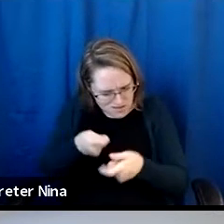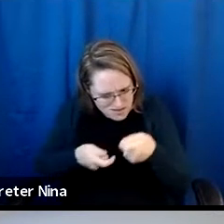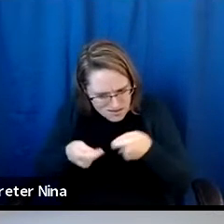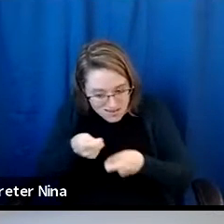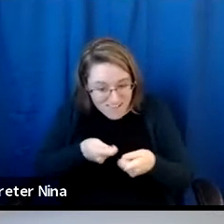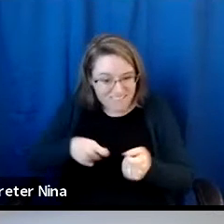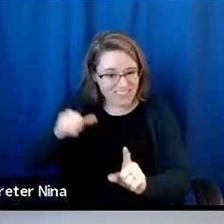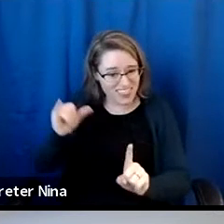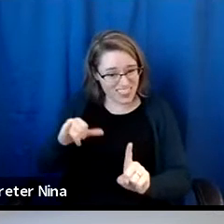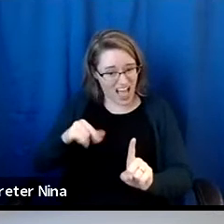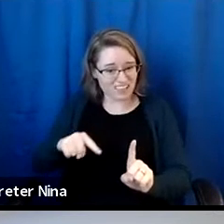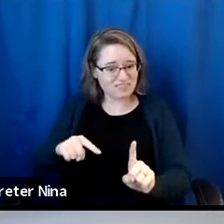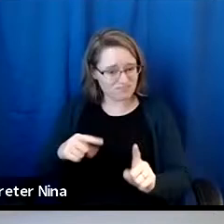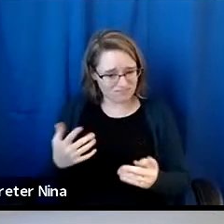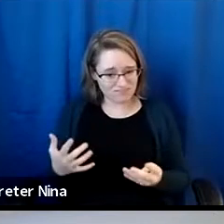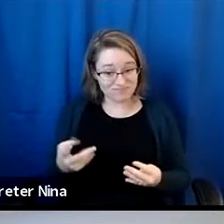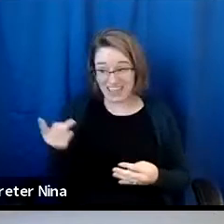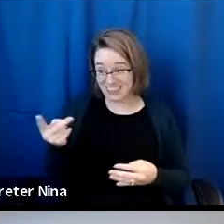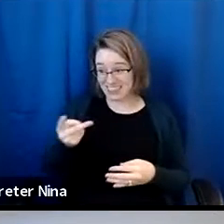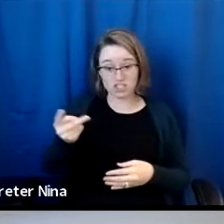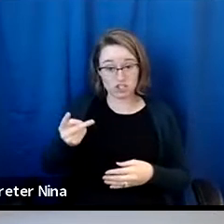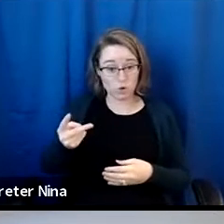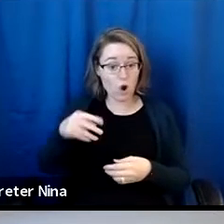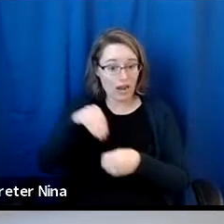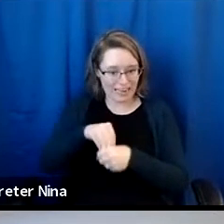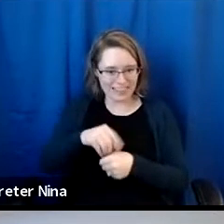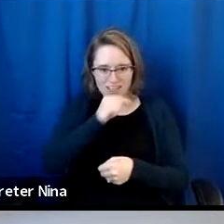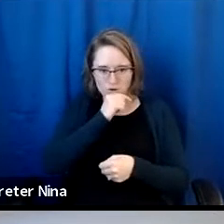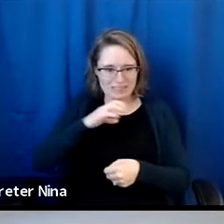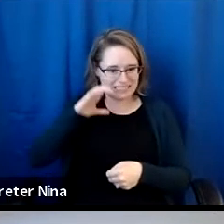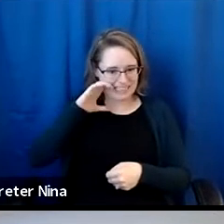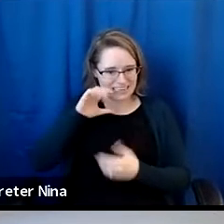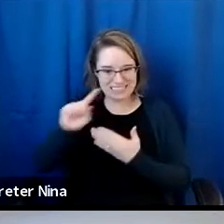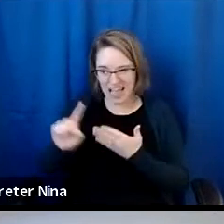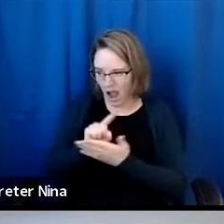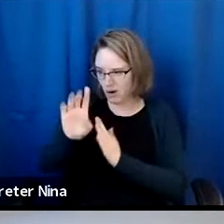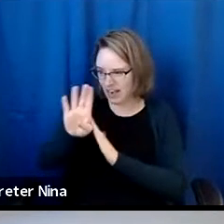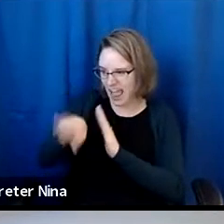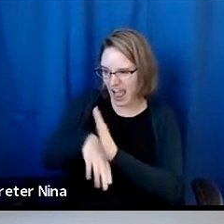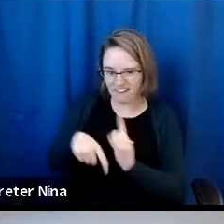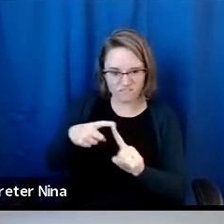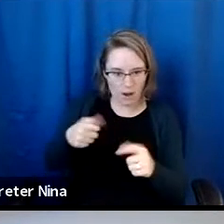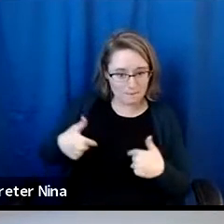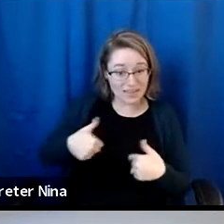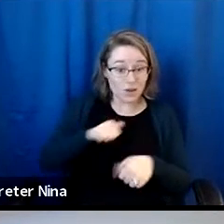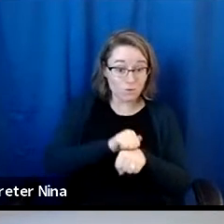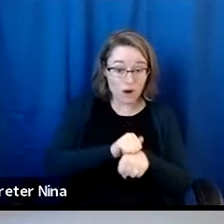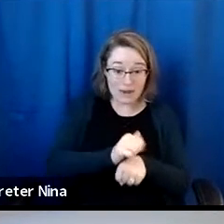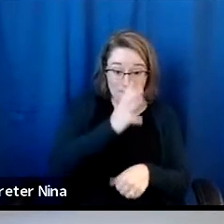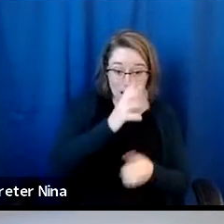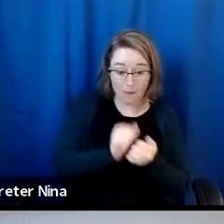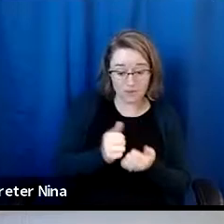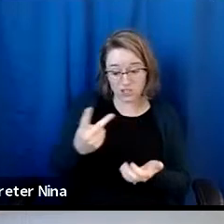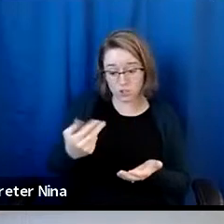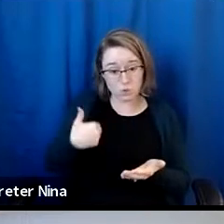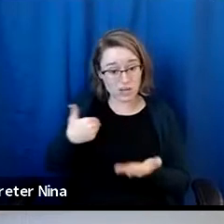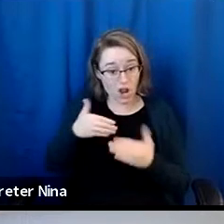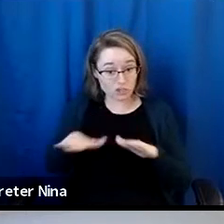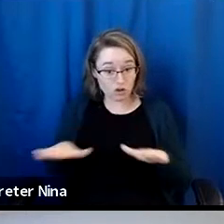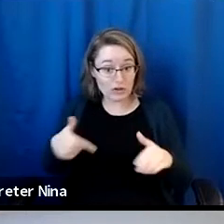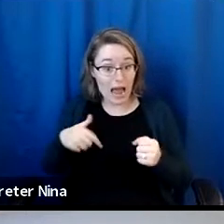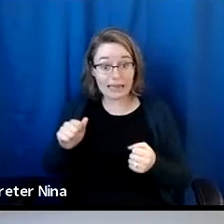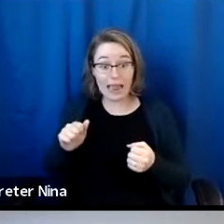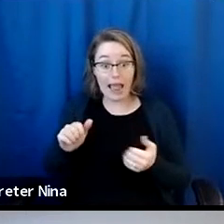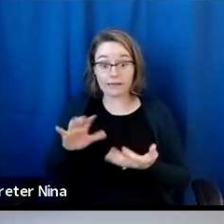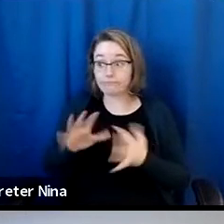it was. And these two are in the cities. That's an hour and a half away. I'm a working mom with two small children. I just can't flip my life like I